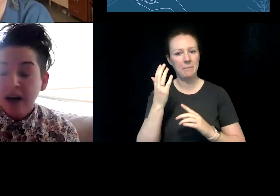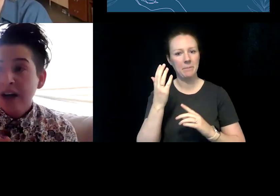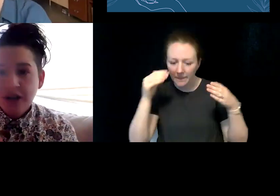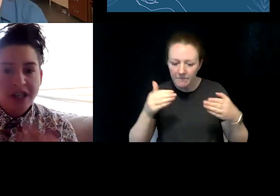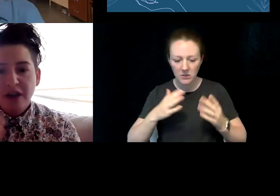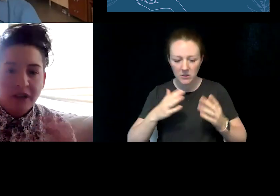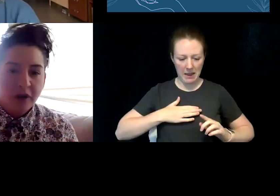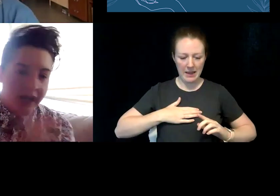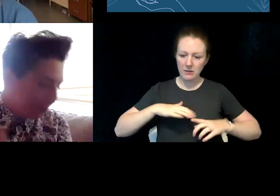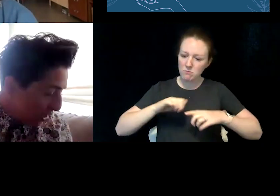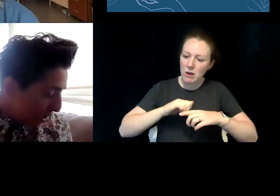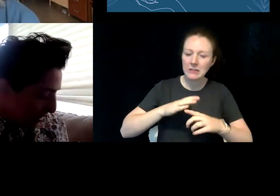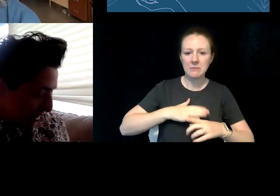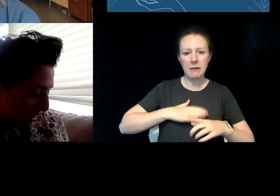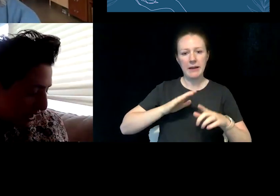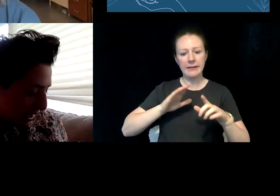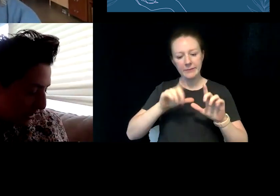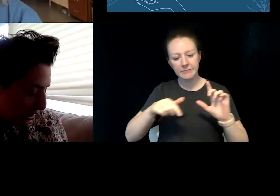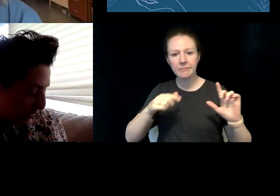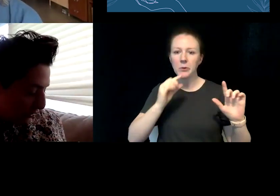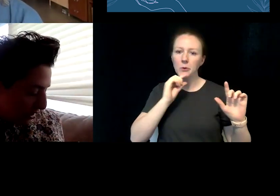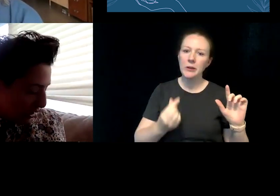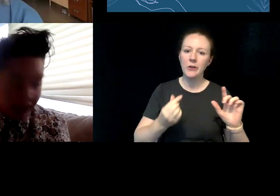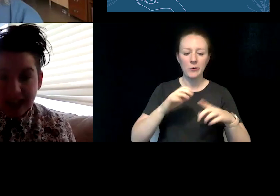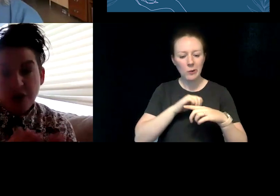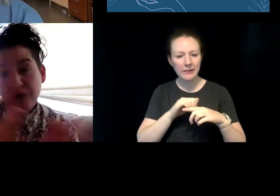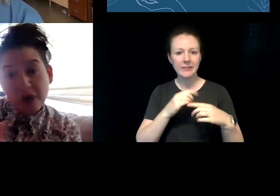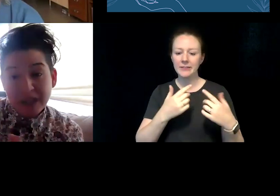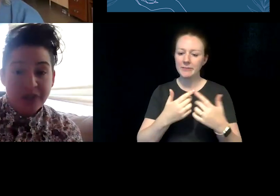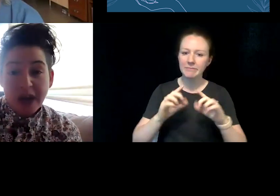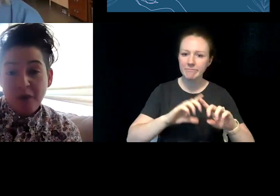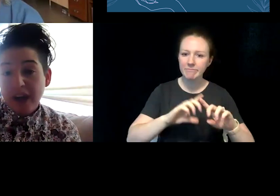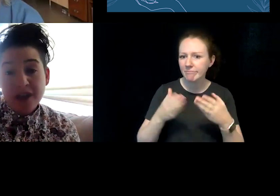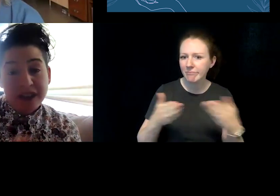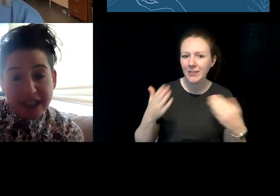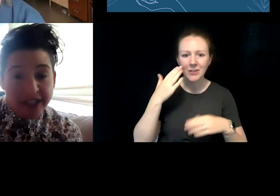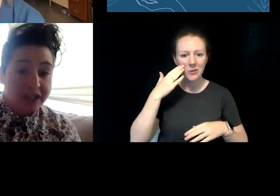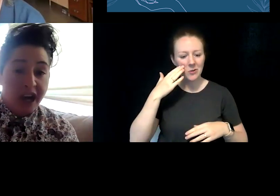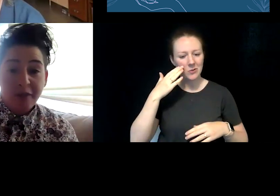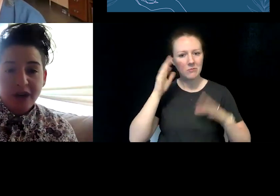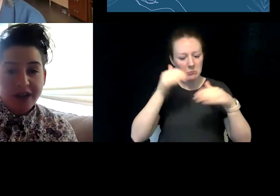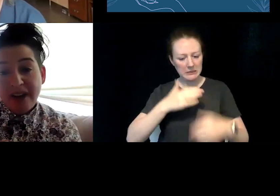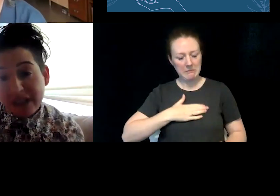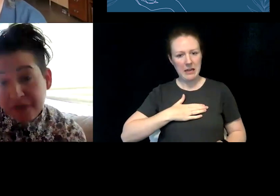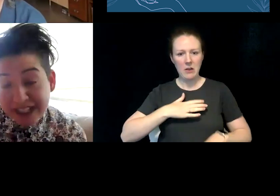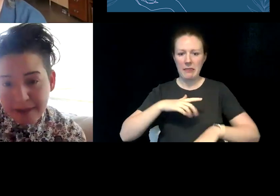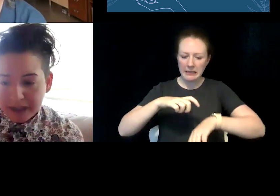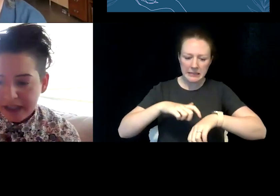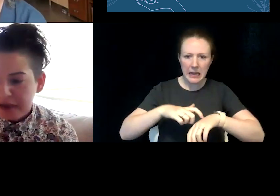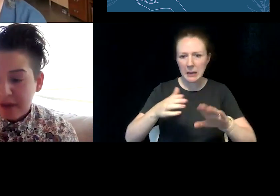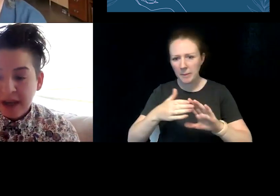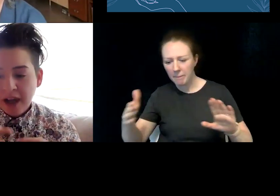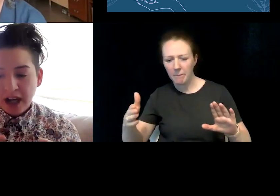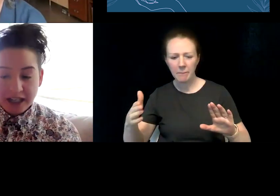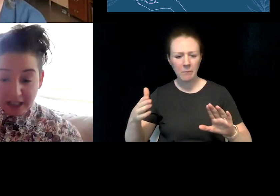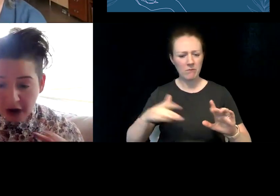spaces, or just, like, you know, like, going beyond the kind of heteronormative time, or, like, you know, the linear time, or, like, you know, having the flexibility